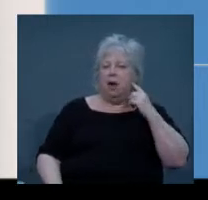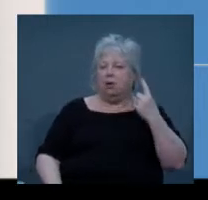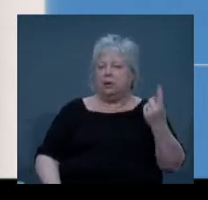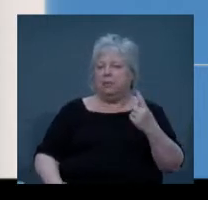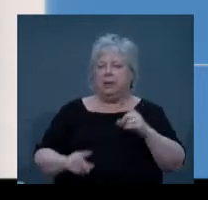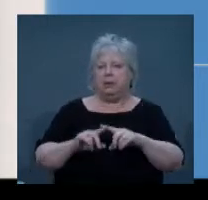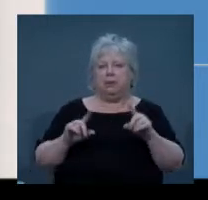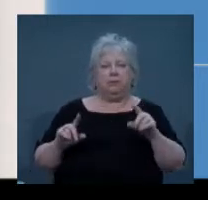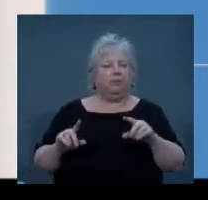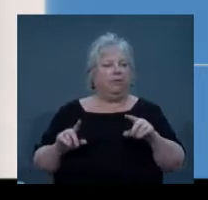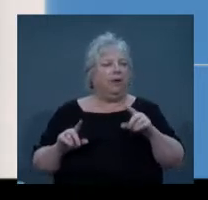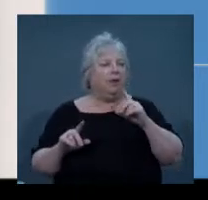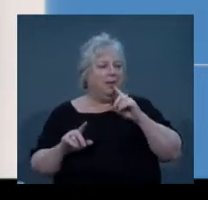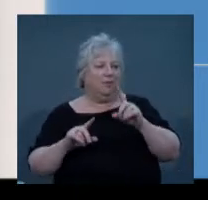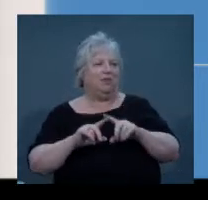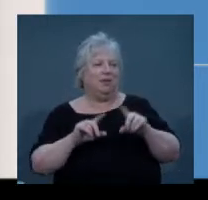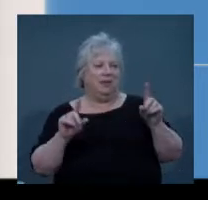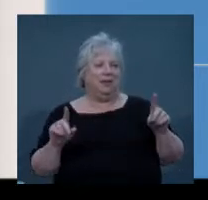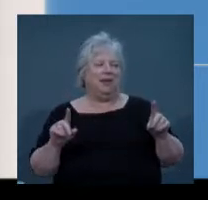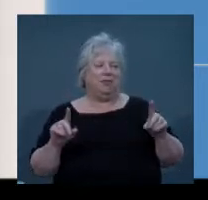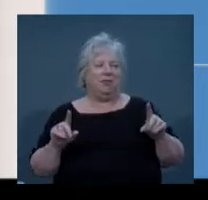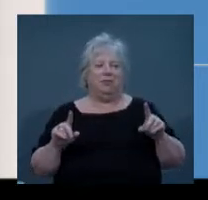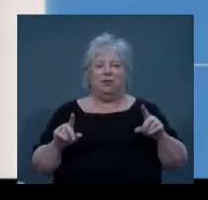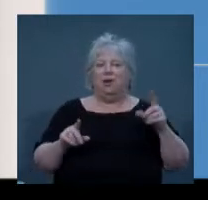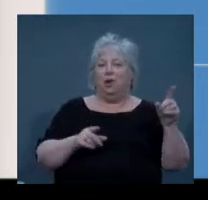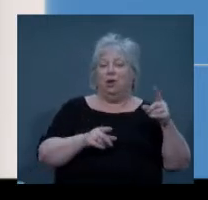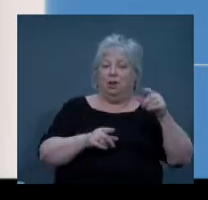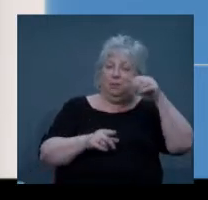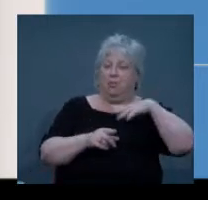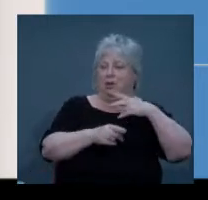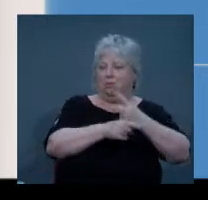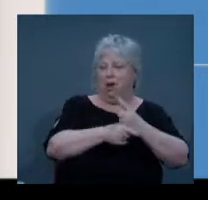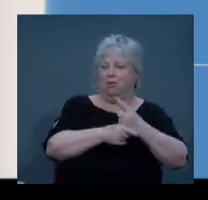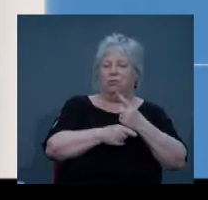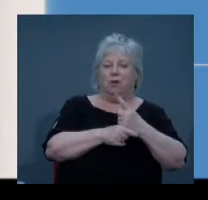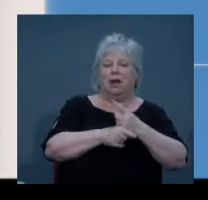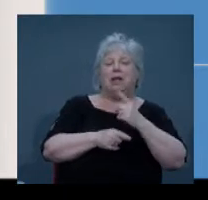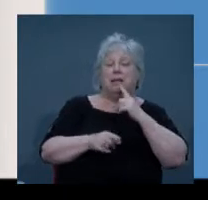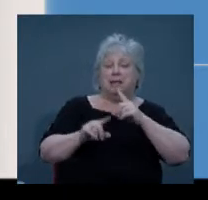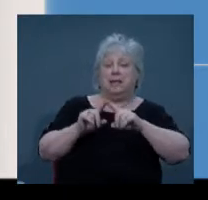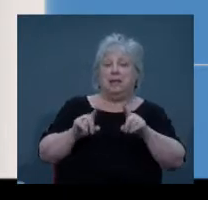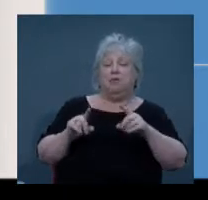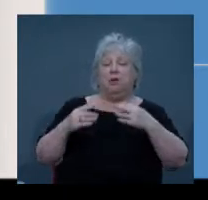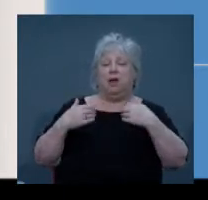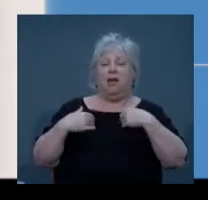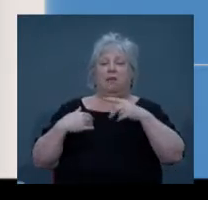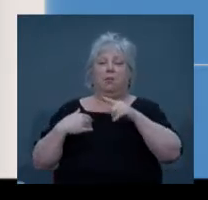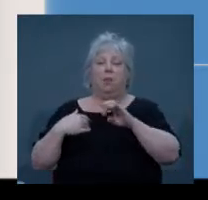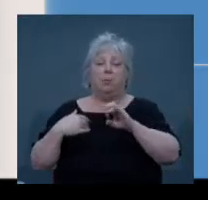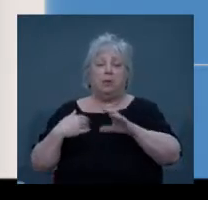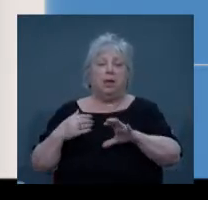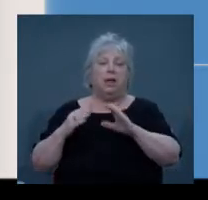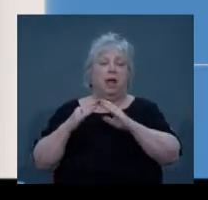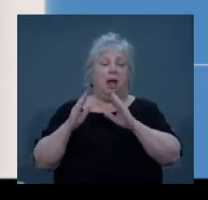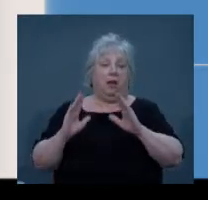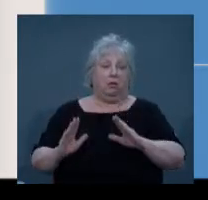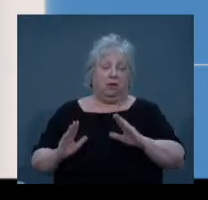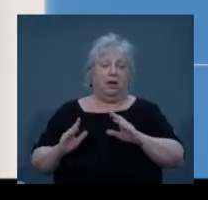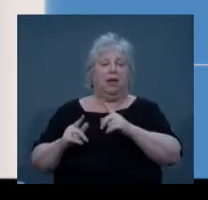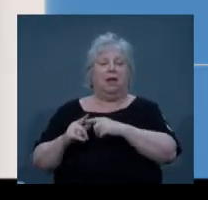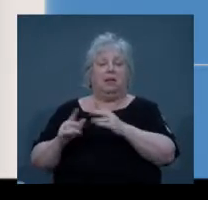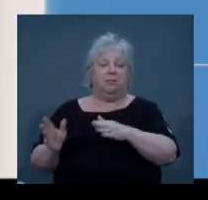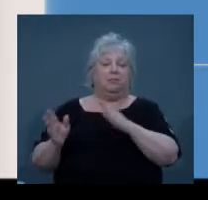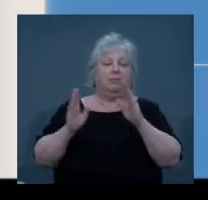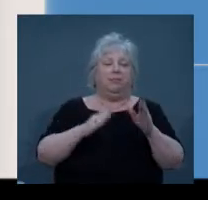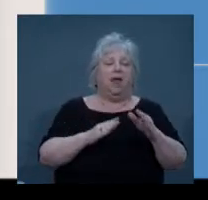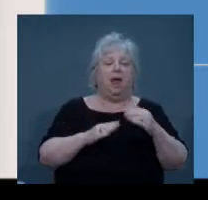distinction. from this. There's a distinction. So, Right. Just say it again. Yeah, there's a difference. You have public housing, and then you